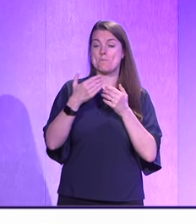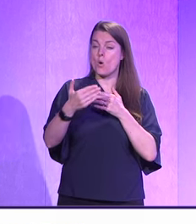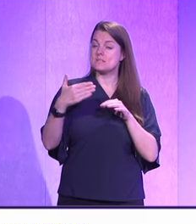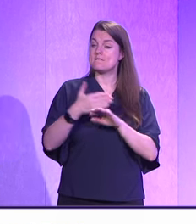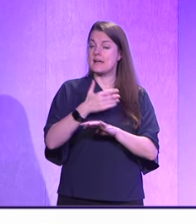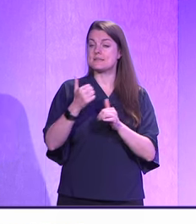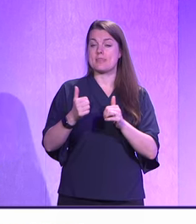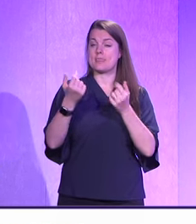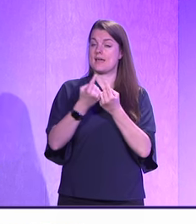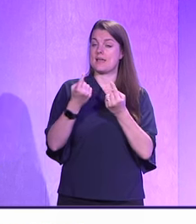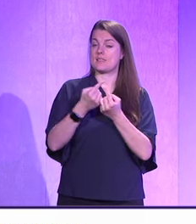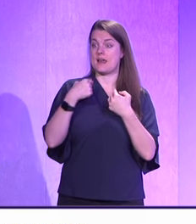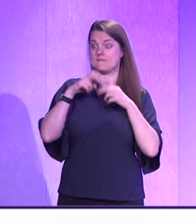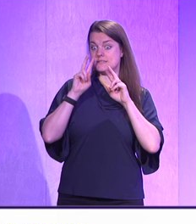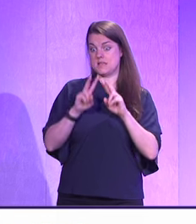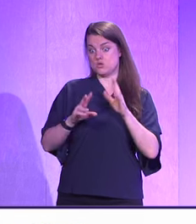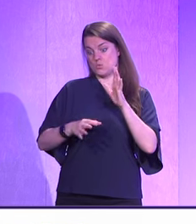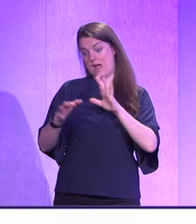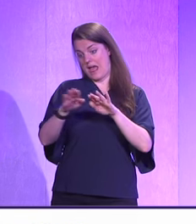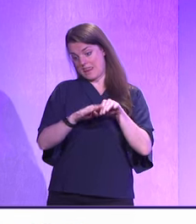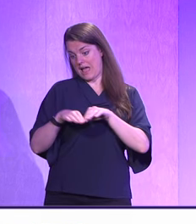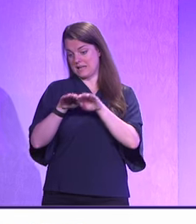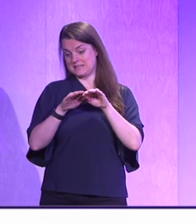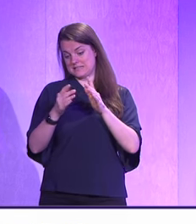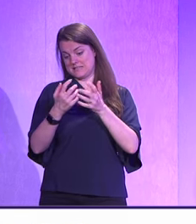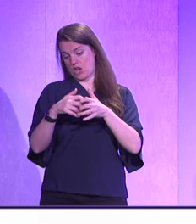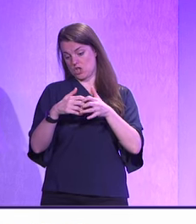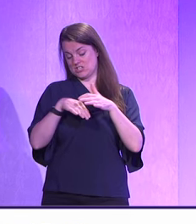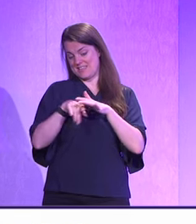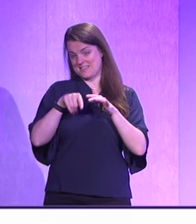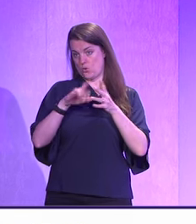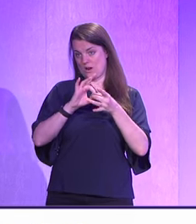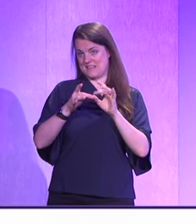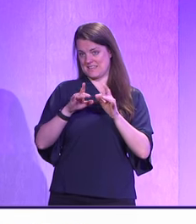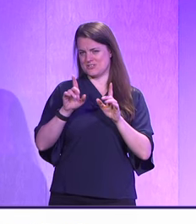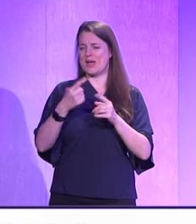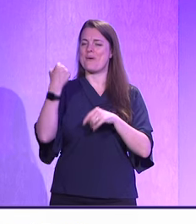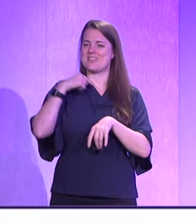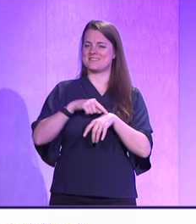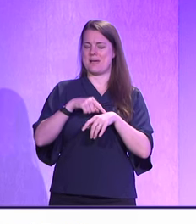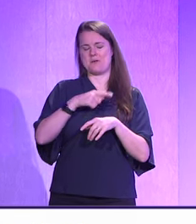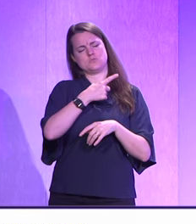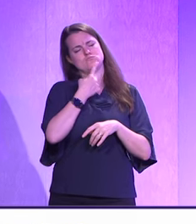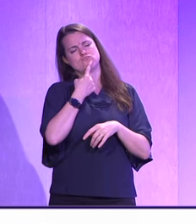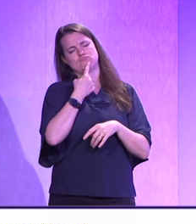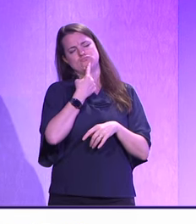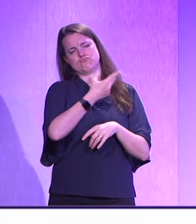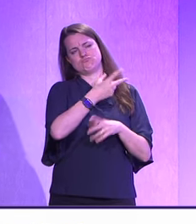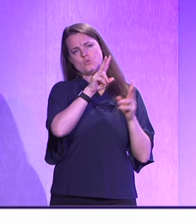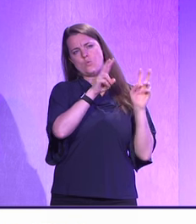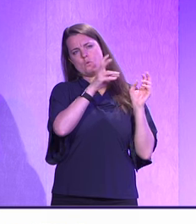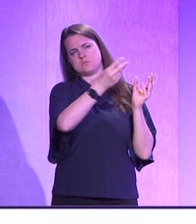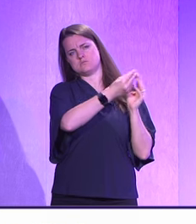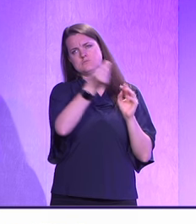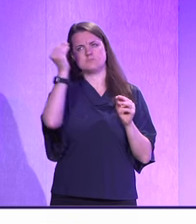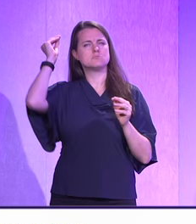align business and technology that I have seen in this organization. Now, at the time, I stored it away in my brain and I forgot